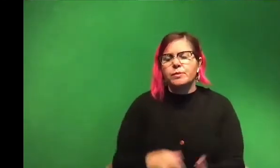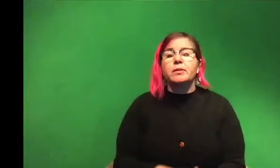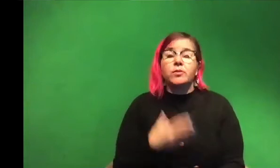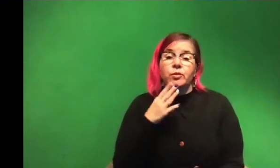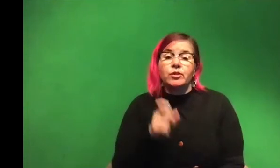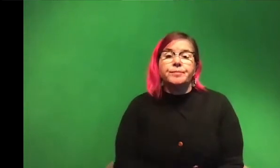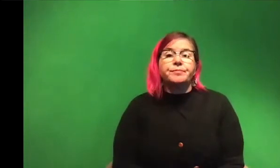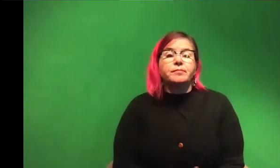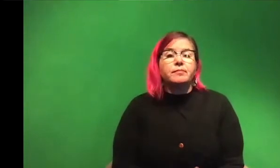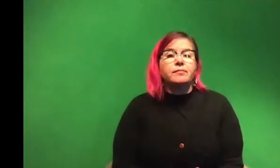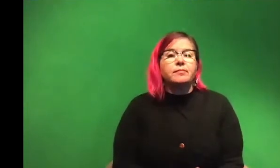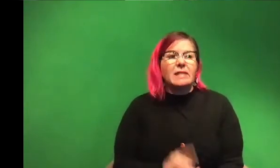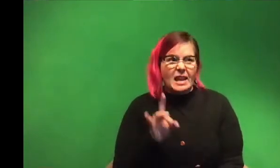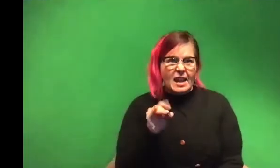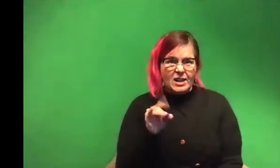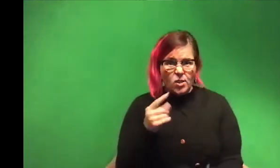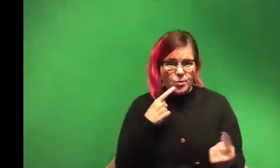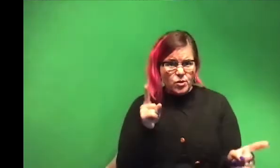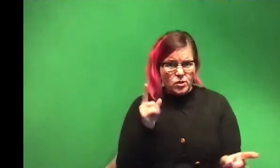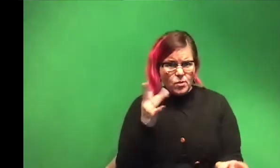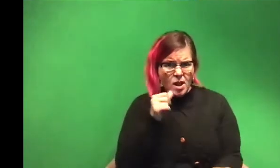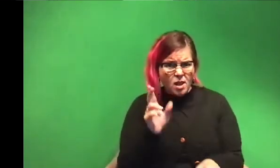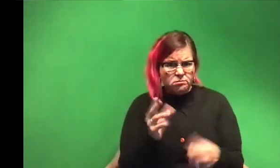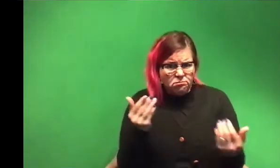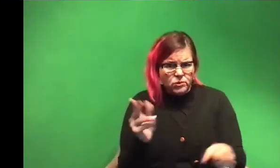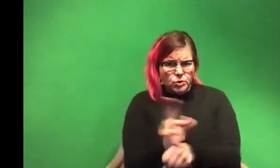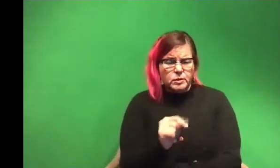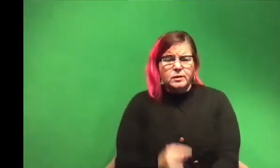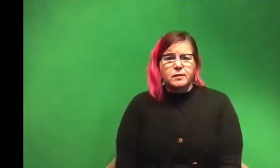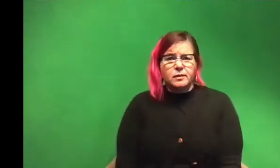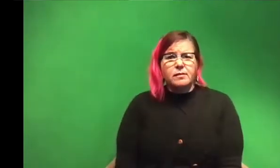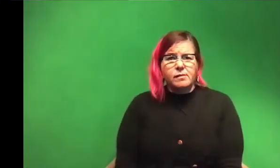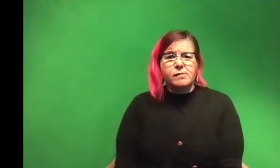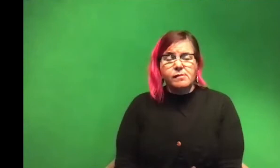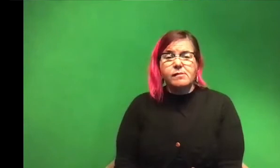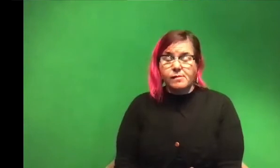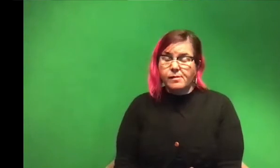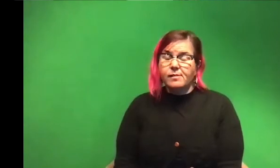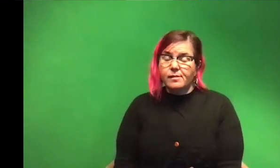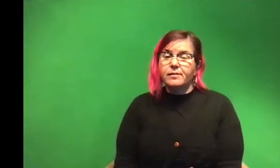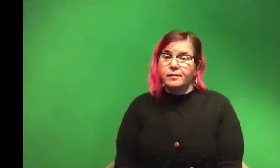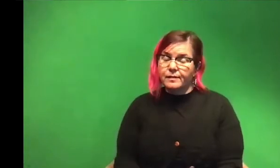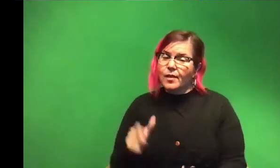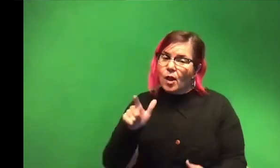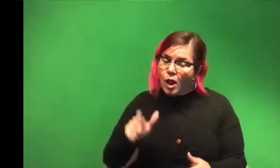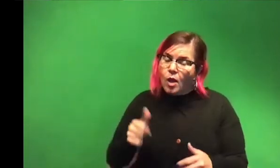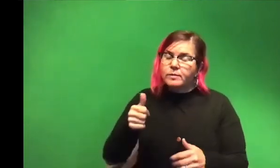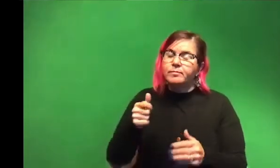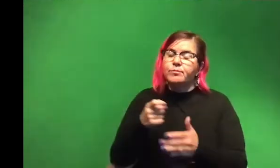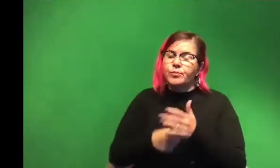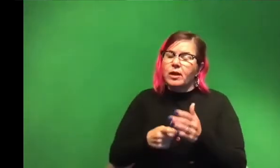Cool. Yeah, I mean, if the $80 one works, use it. Why not? We are all about the lowest price that still meets the